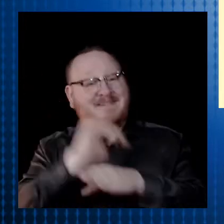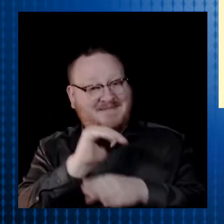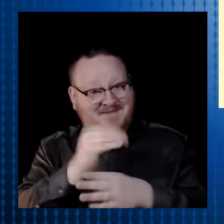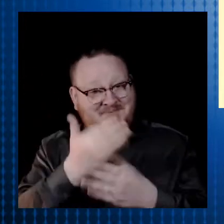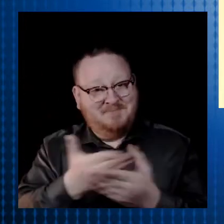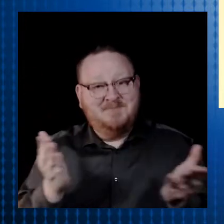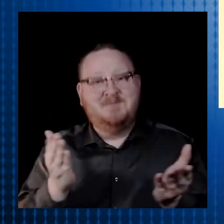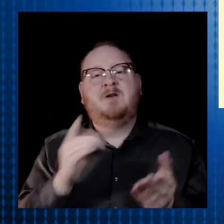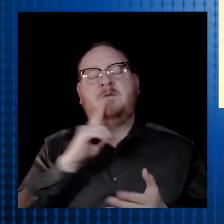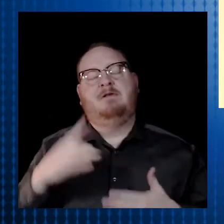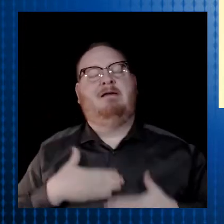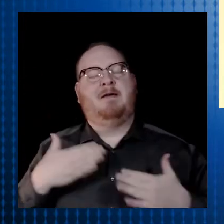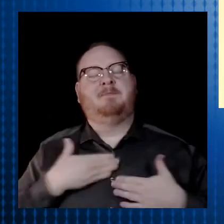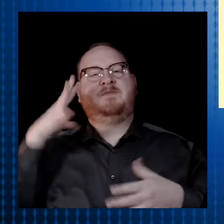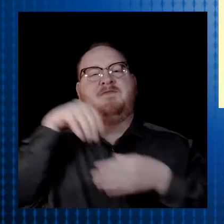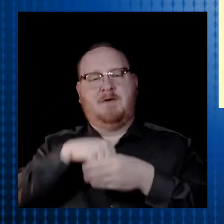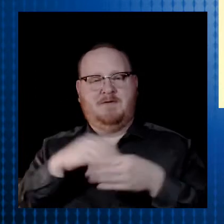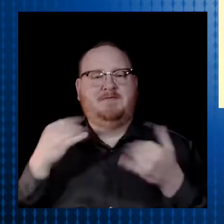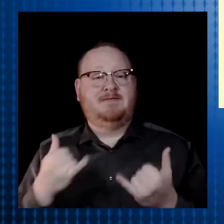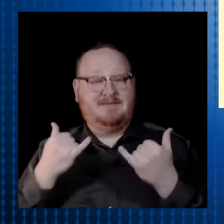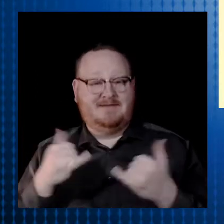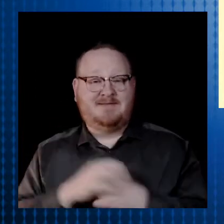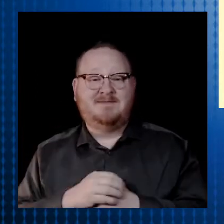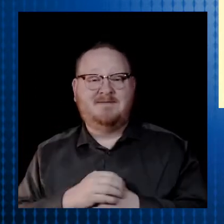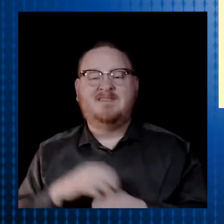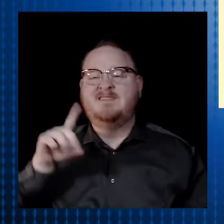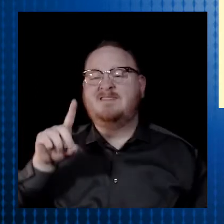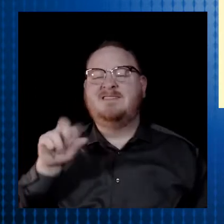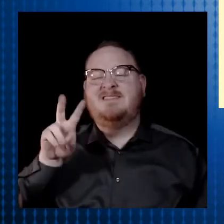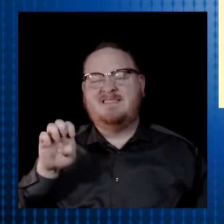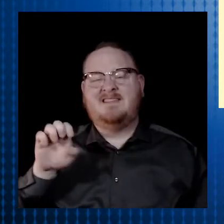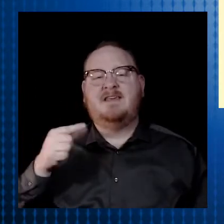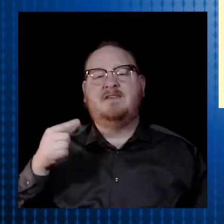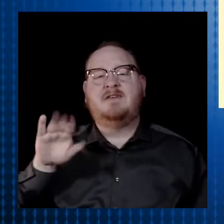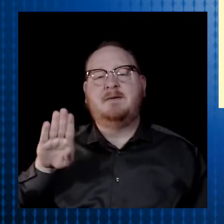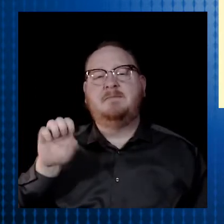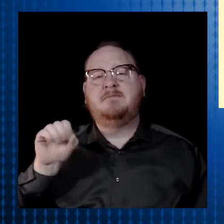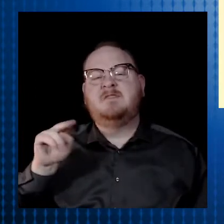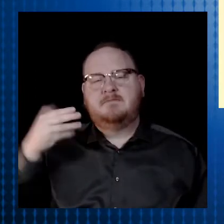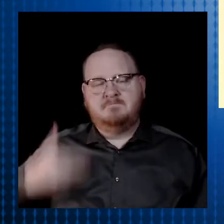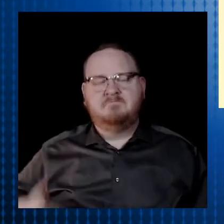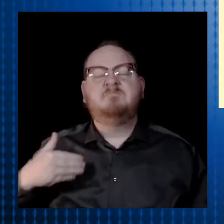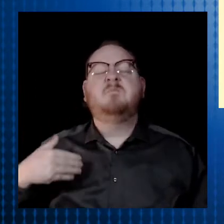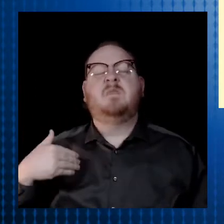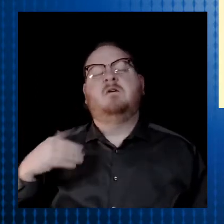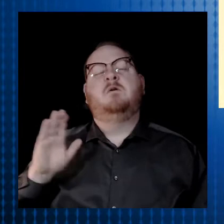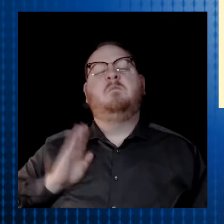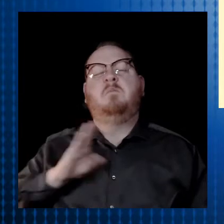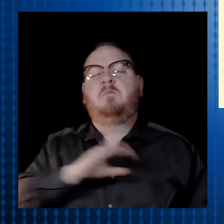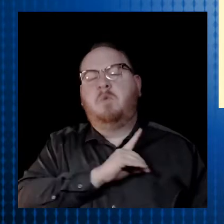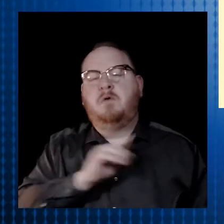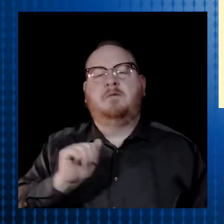able to participate today. Again, I'm Dave Gibson. I'm a member of the board and a proud graduate of